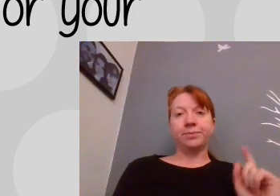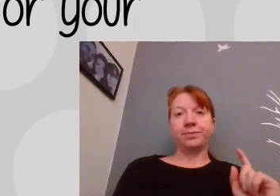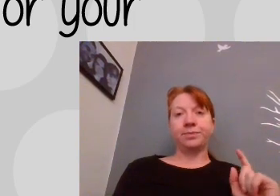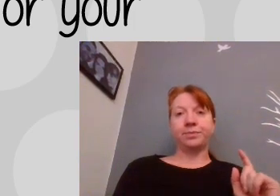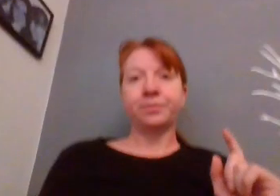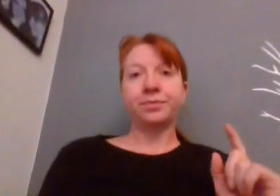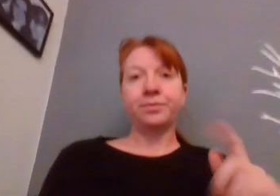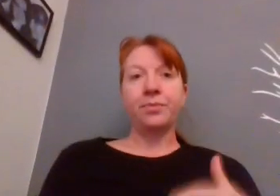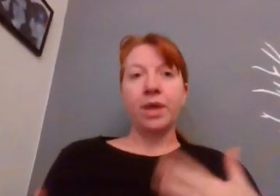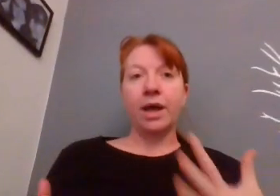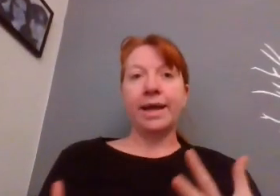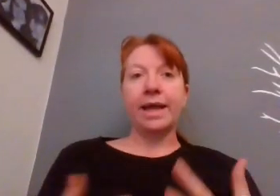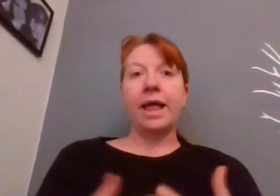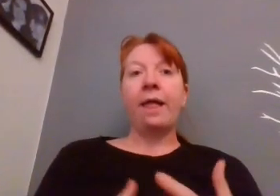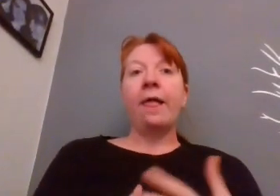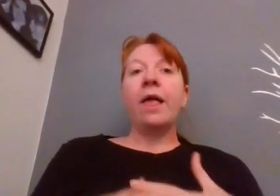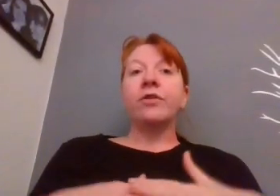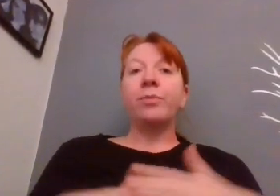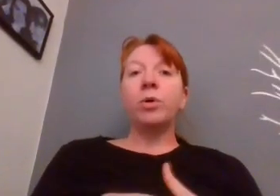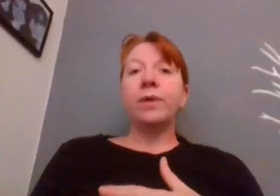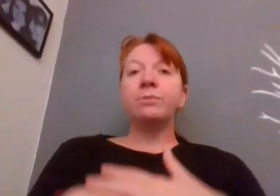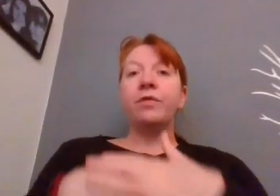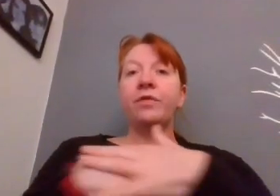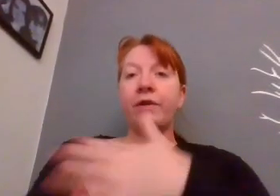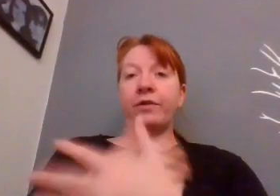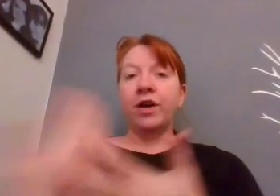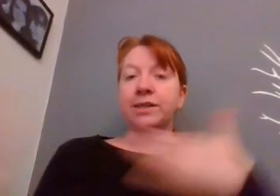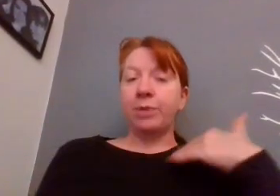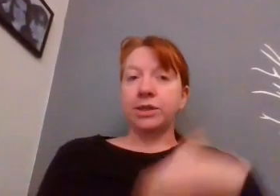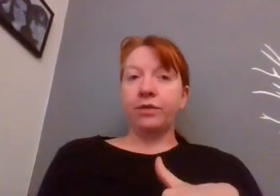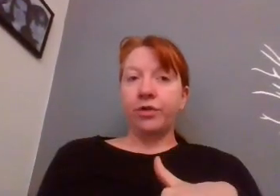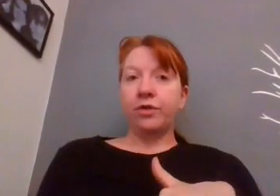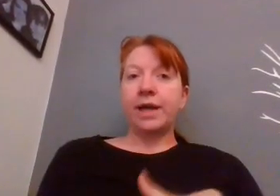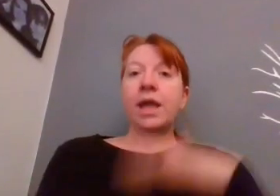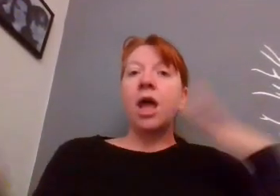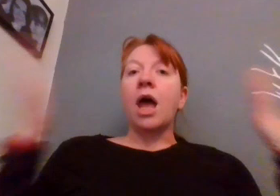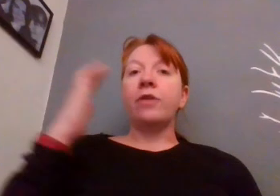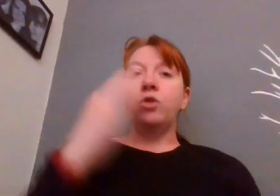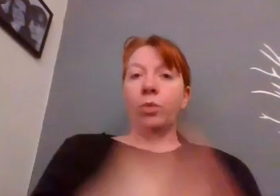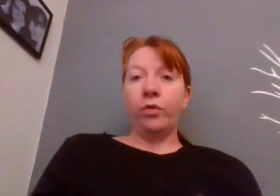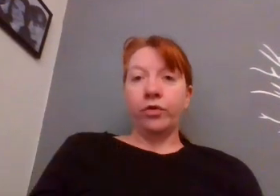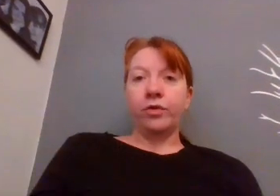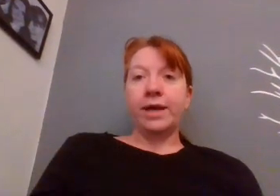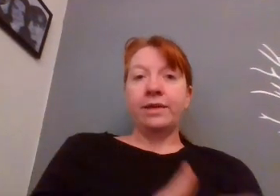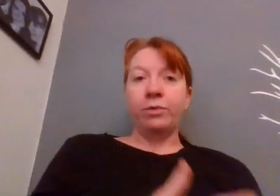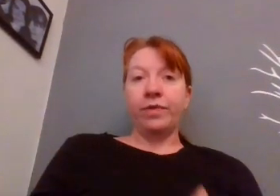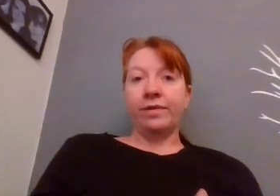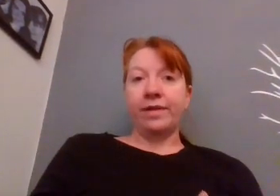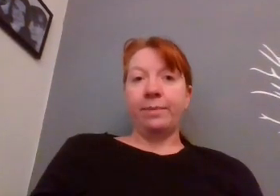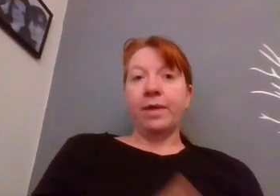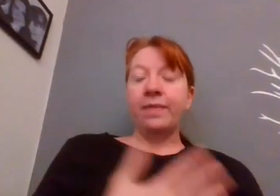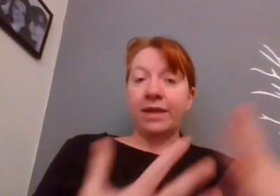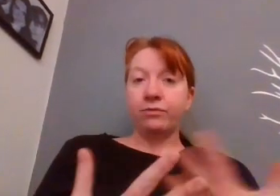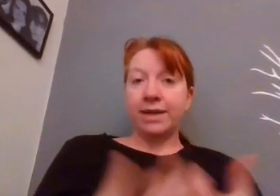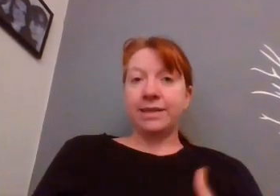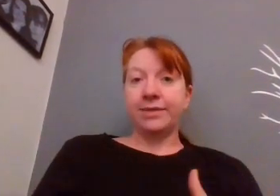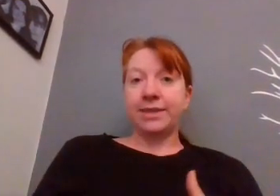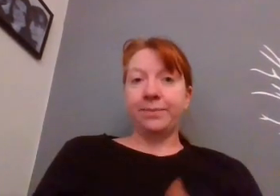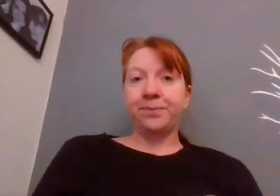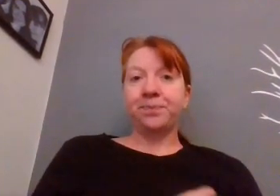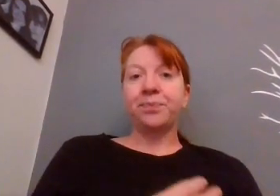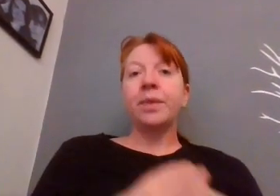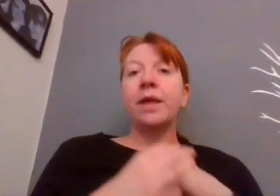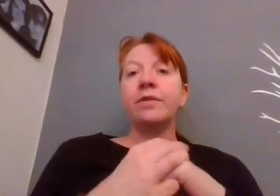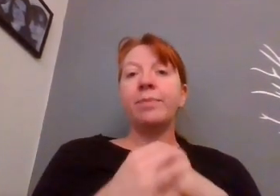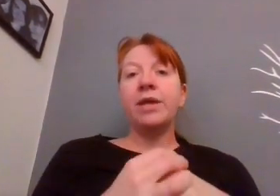ask. Okay, so the ball is moving very fast, the person off the train, and you on the train is moving the same. That's